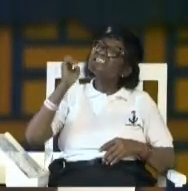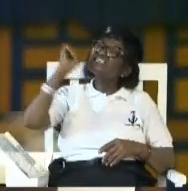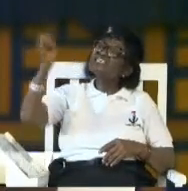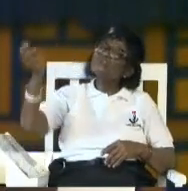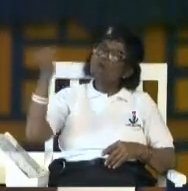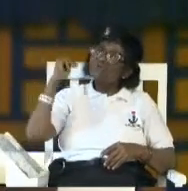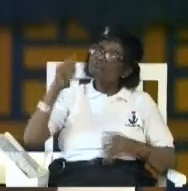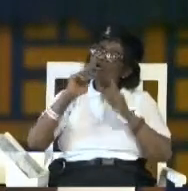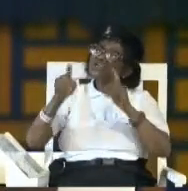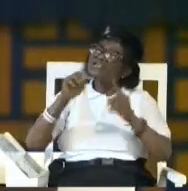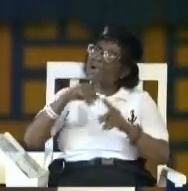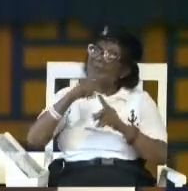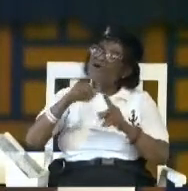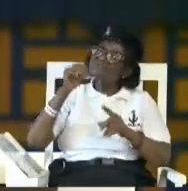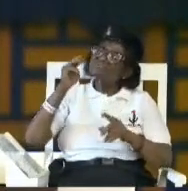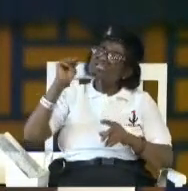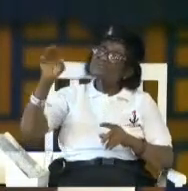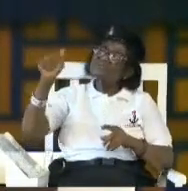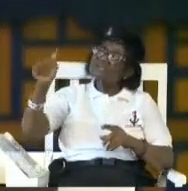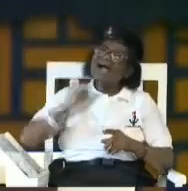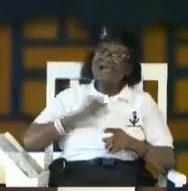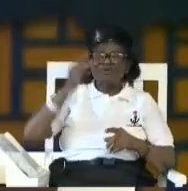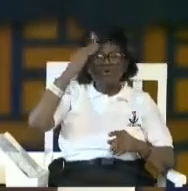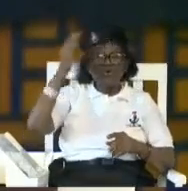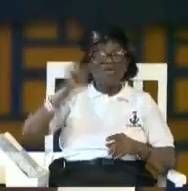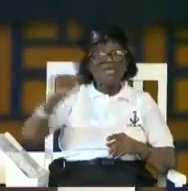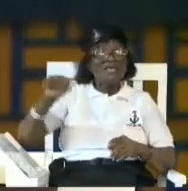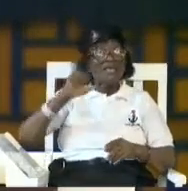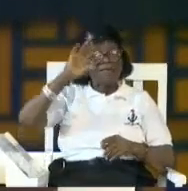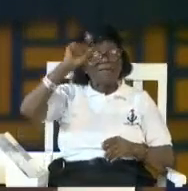He said, I knew a man who was caught up to paradise.